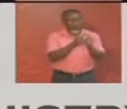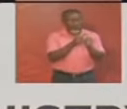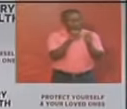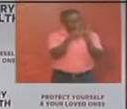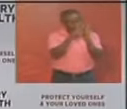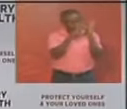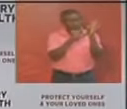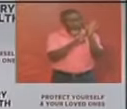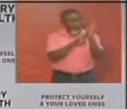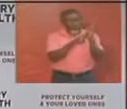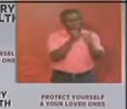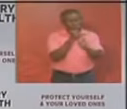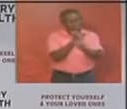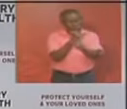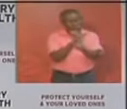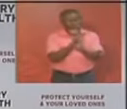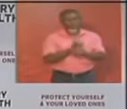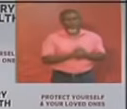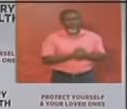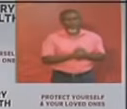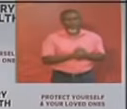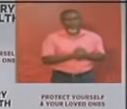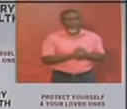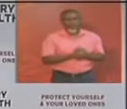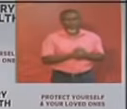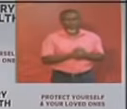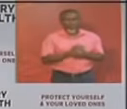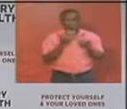you very much, Dr. Richards. We go to TTT, please.